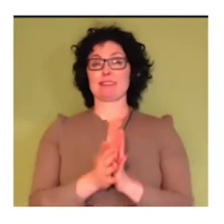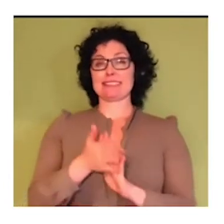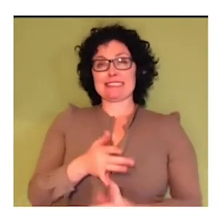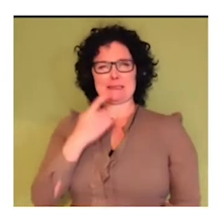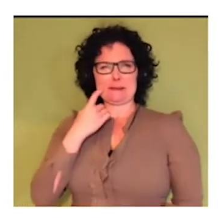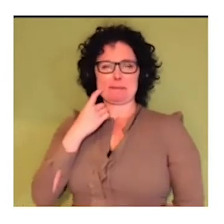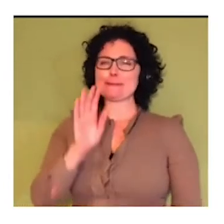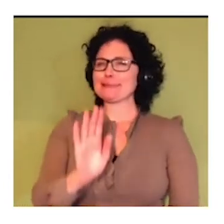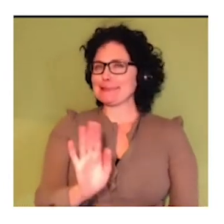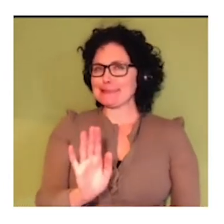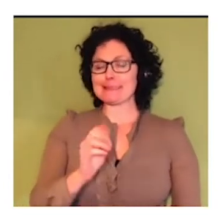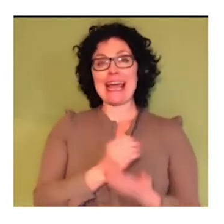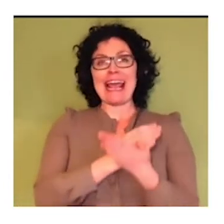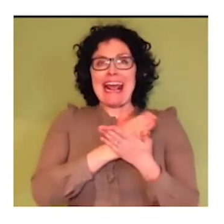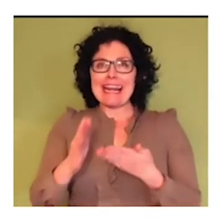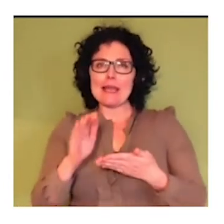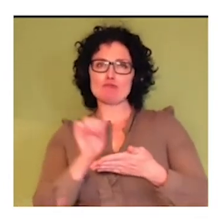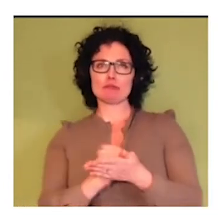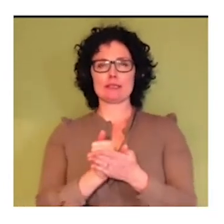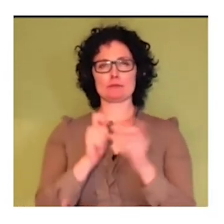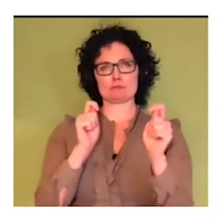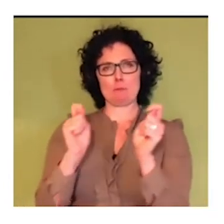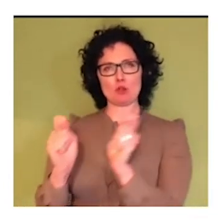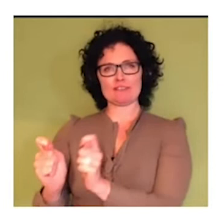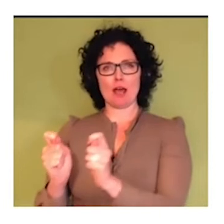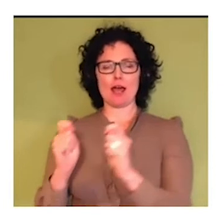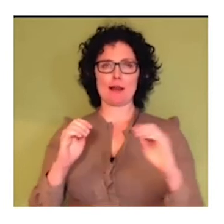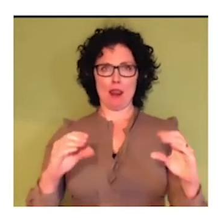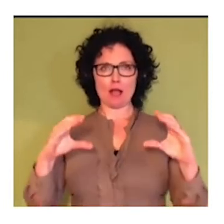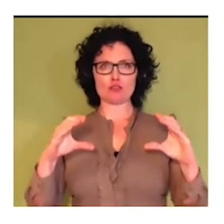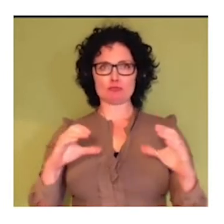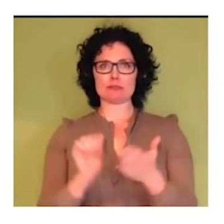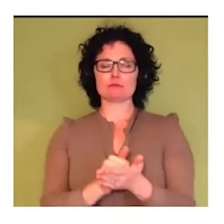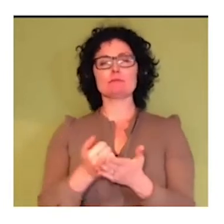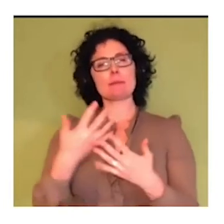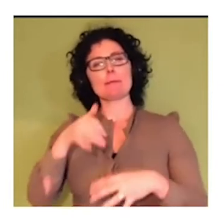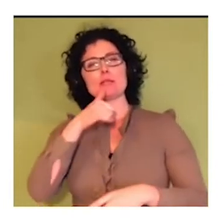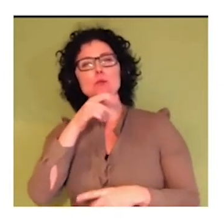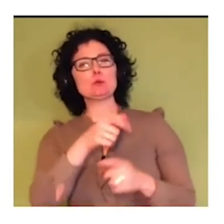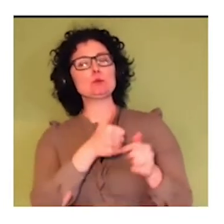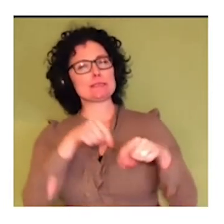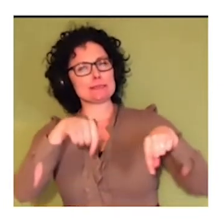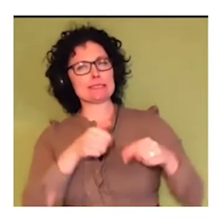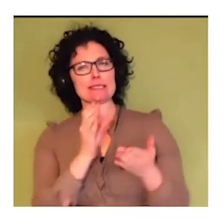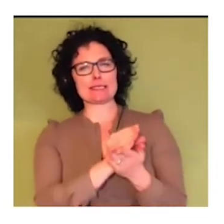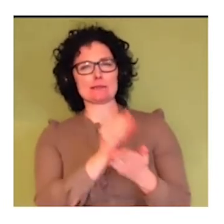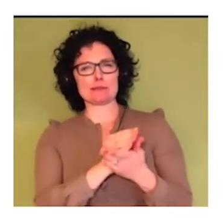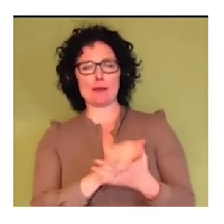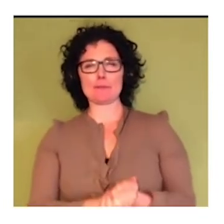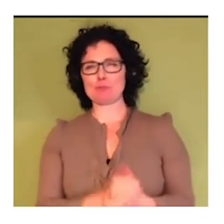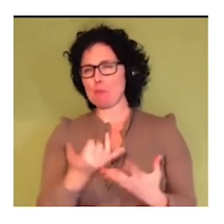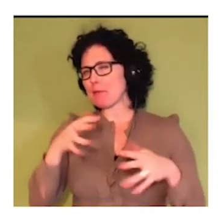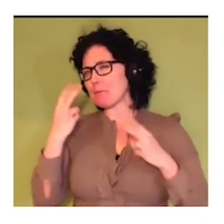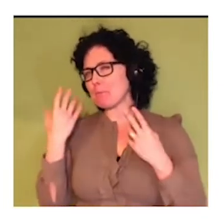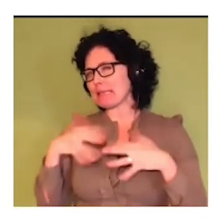Clear print or modified large print are also terms often used in the industry that you might hear. Now, anyone with